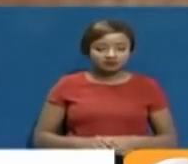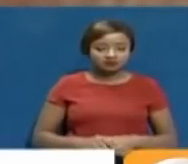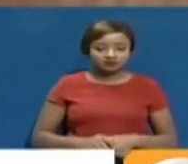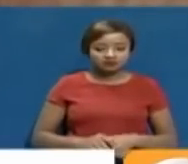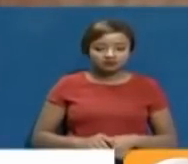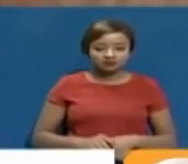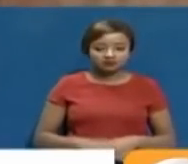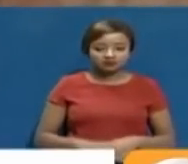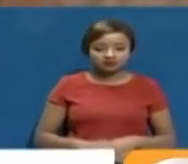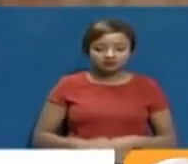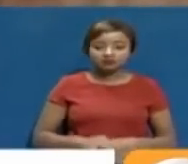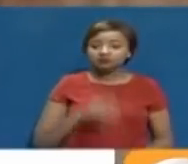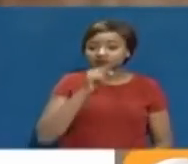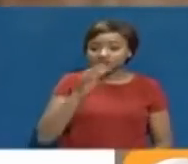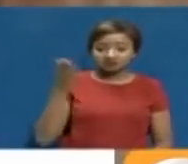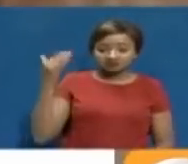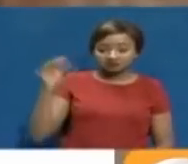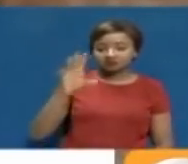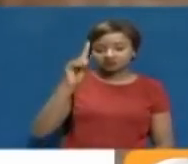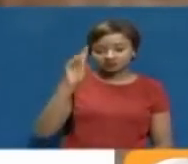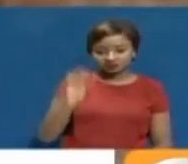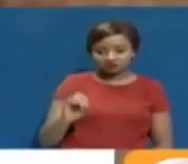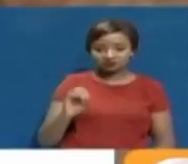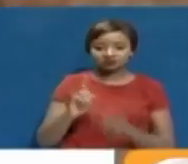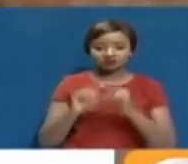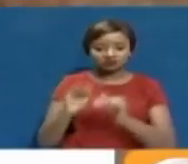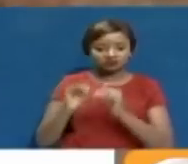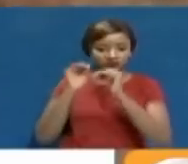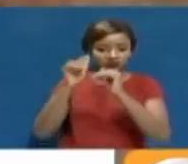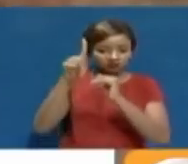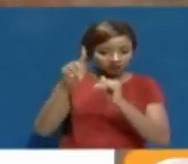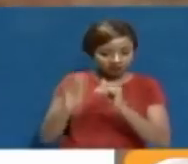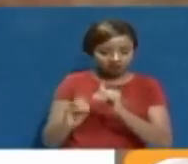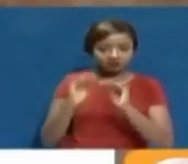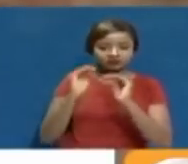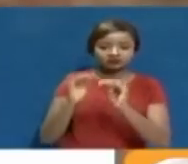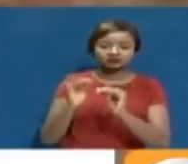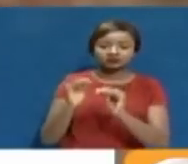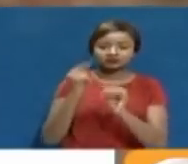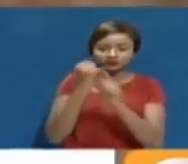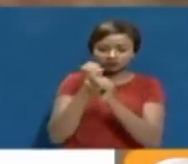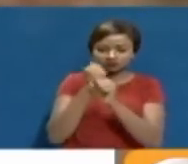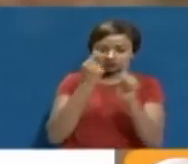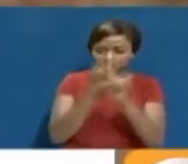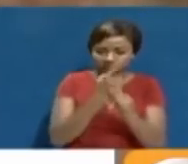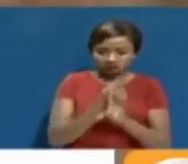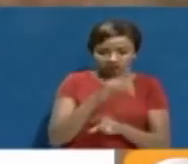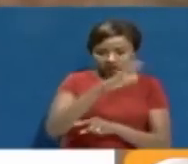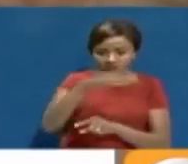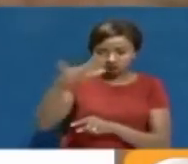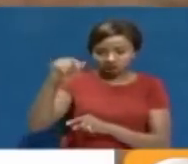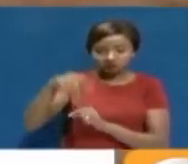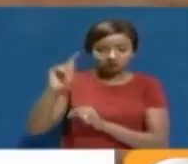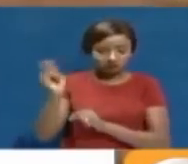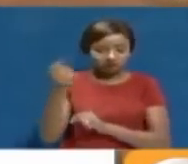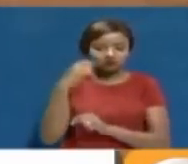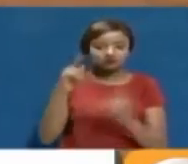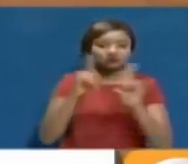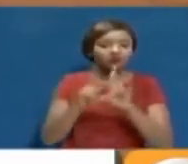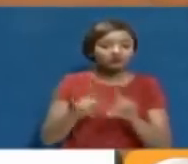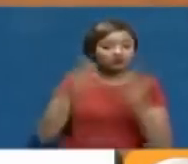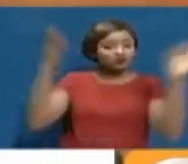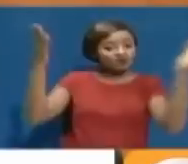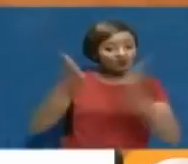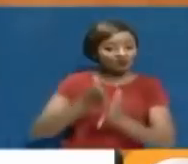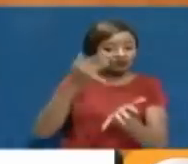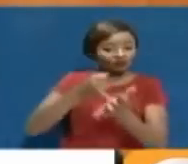Yusuf Haji rose from the ranks of a district officer to a provincial commissioner, serving in various parts of Kenya, including the vast Rift